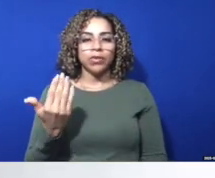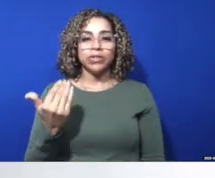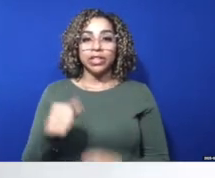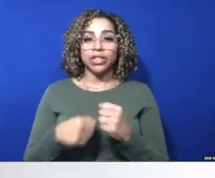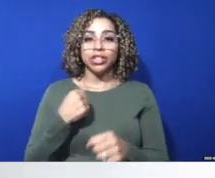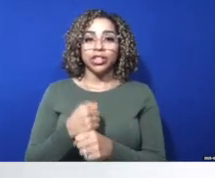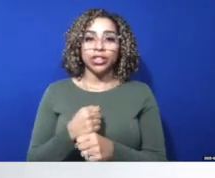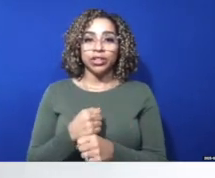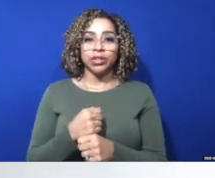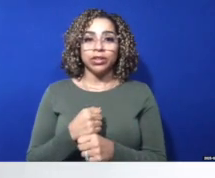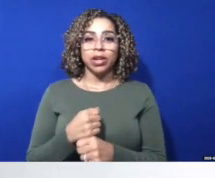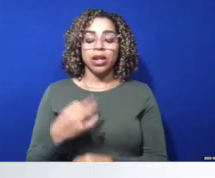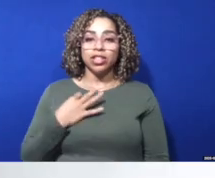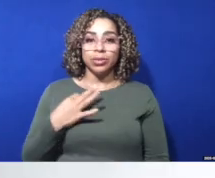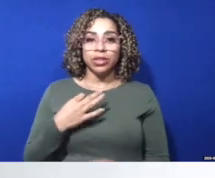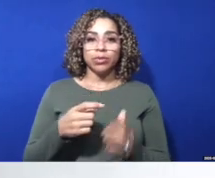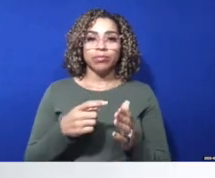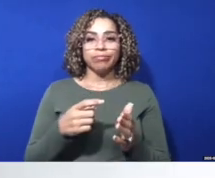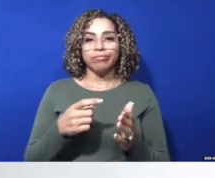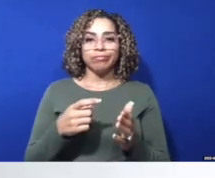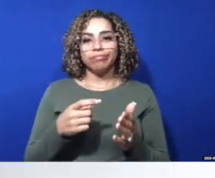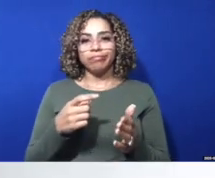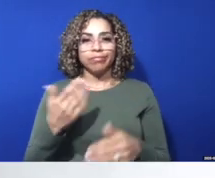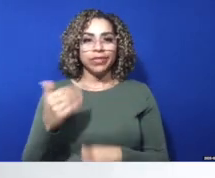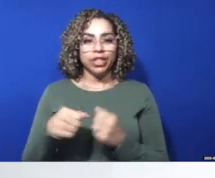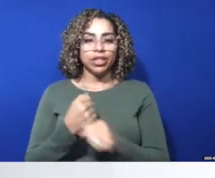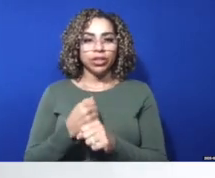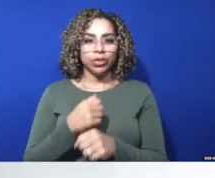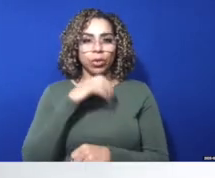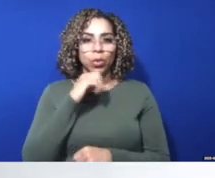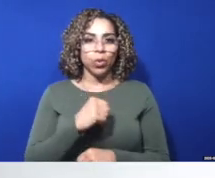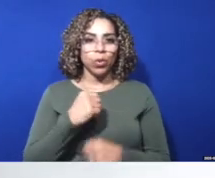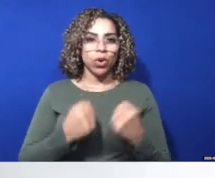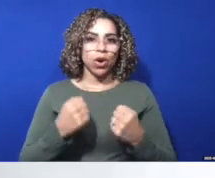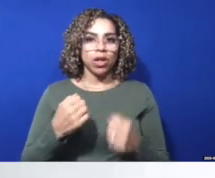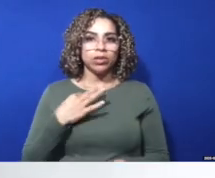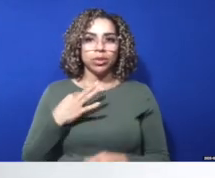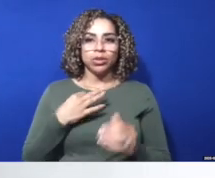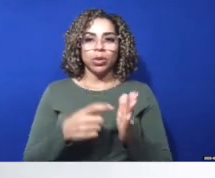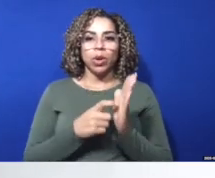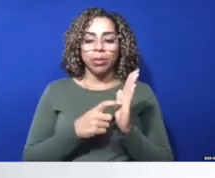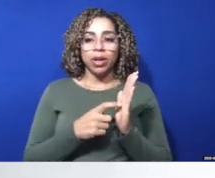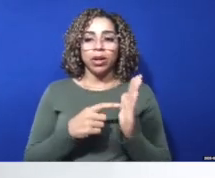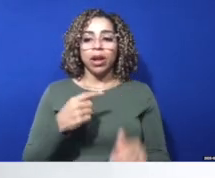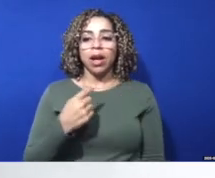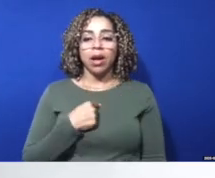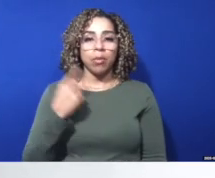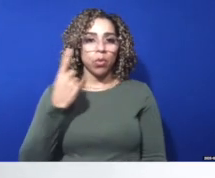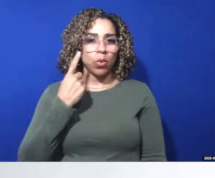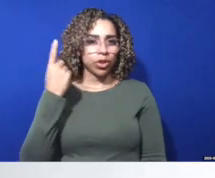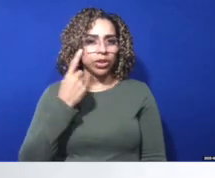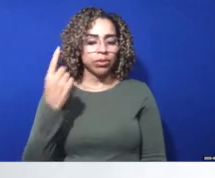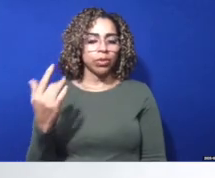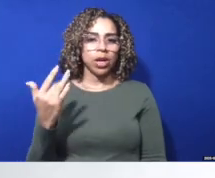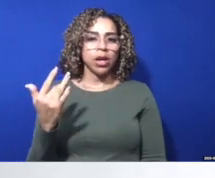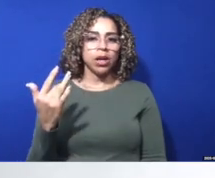15-year eligibility 15-year-old eligibility requirement. I'm just wondering why